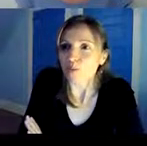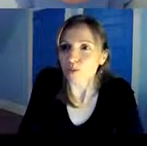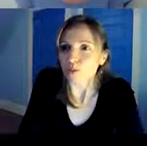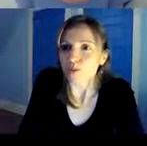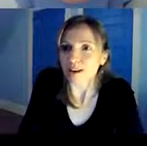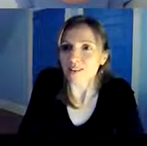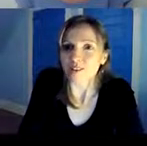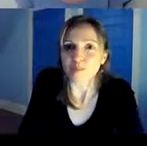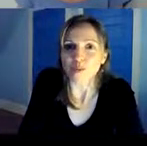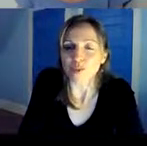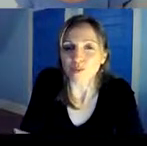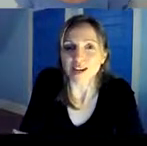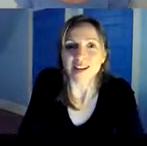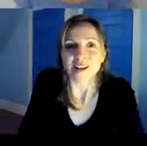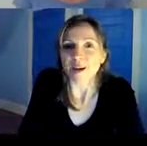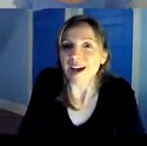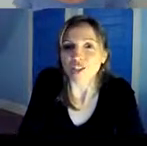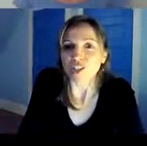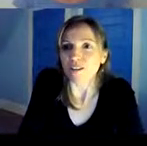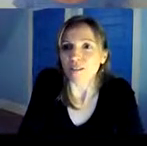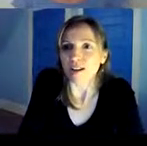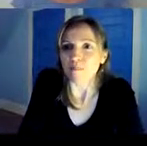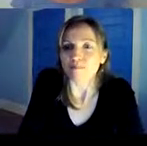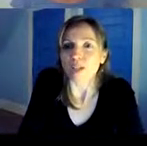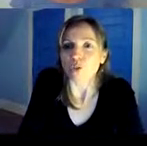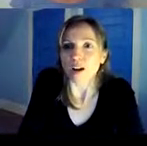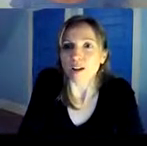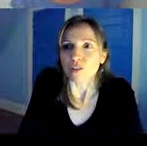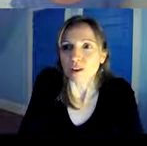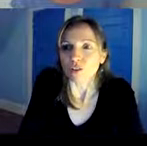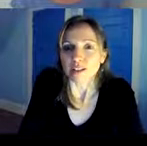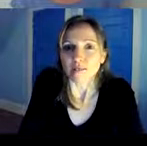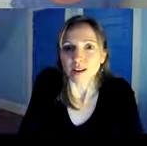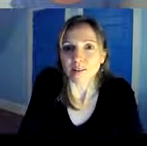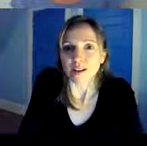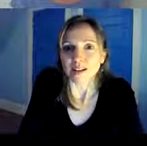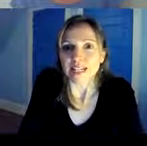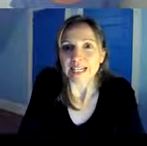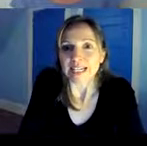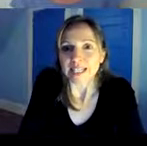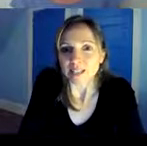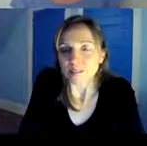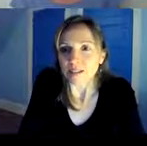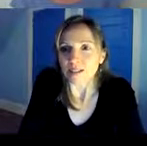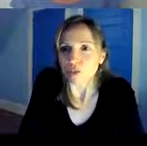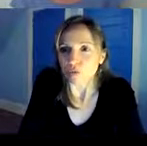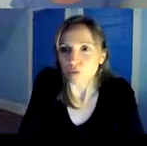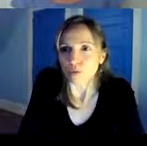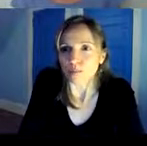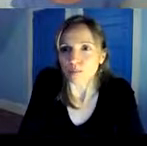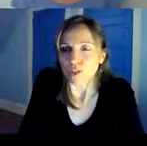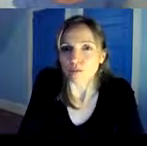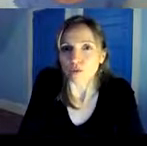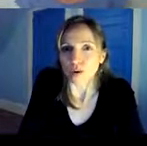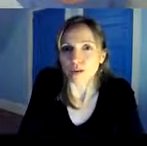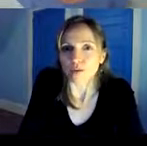able to survive and emerge through that patch of dry dog-strangling vine, but it isn't being controlled